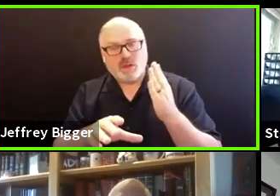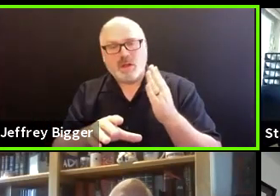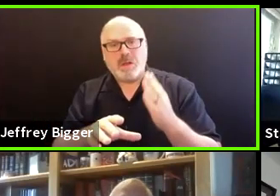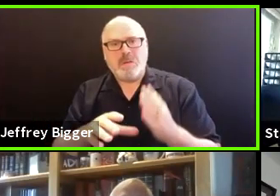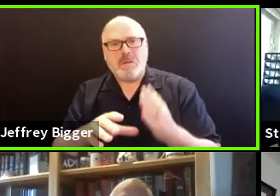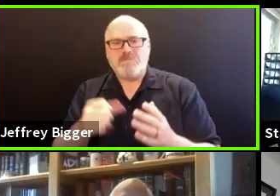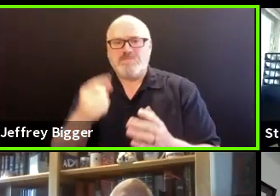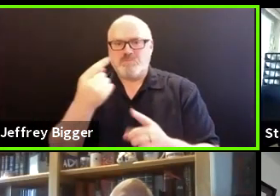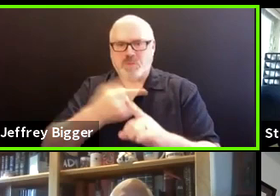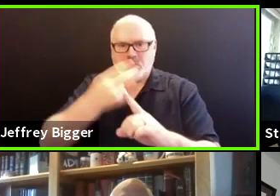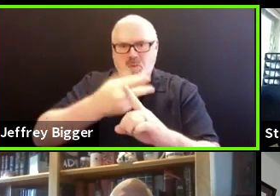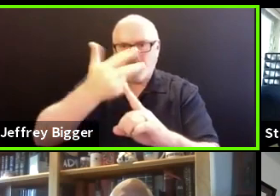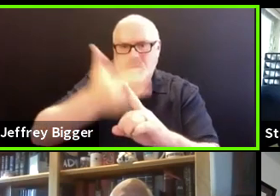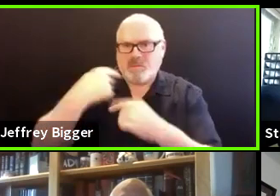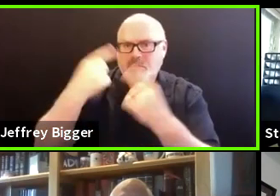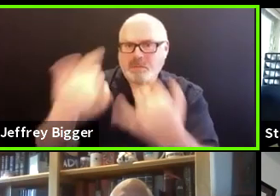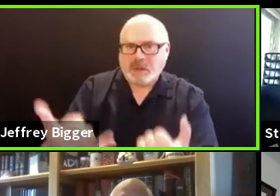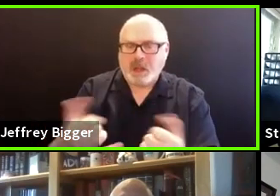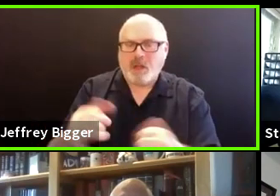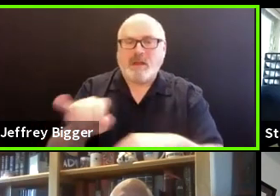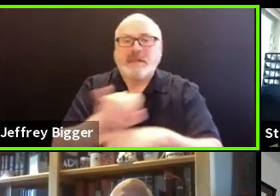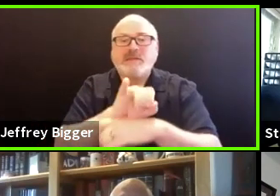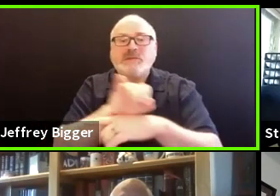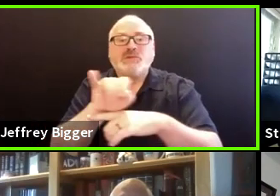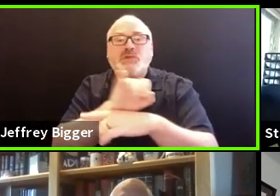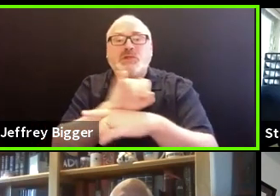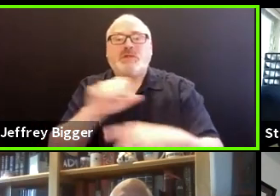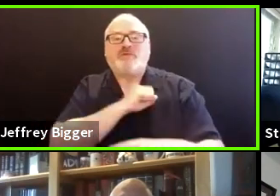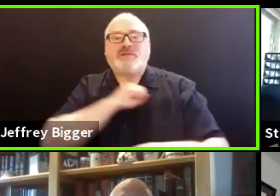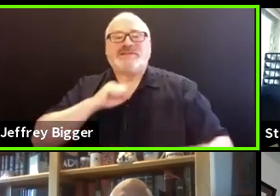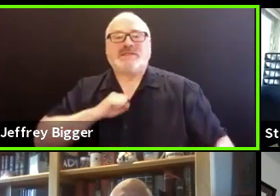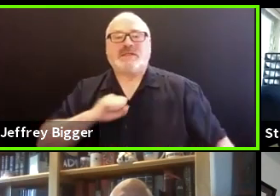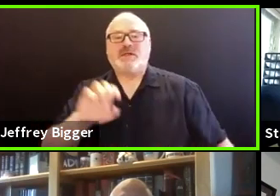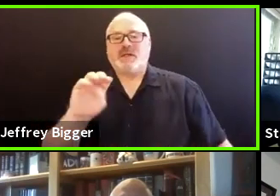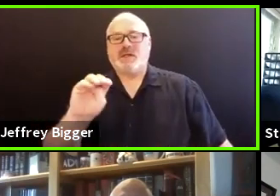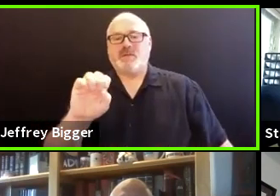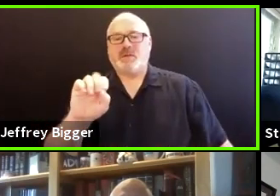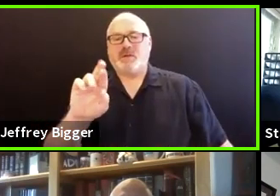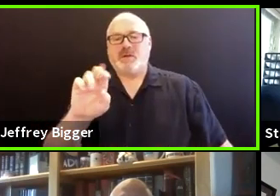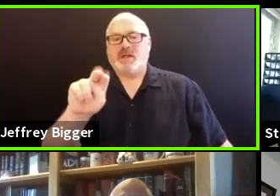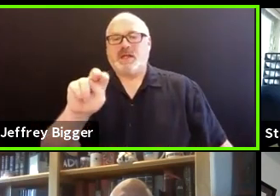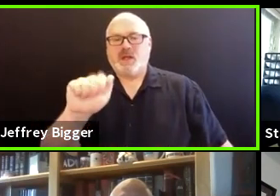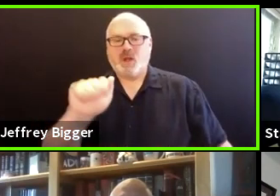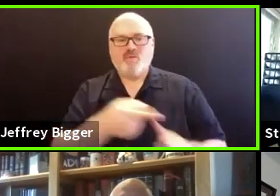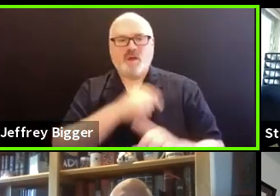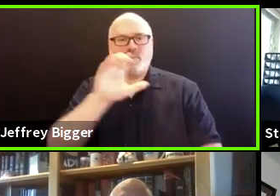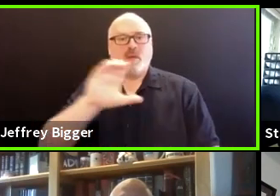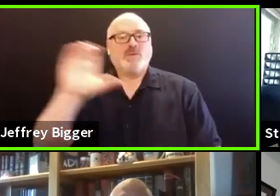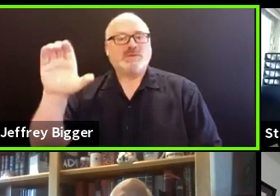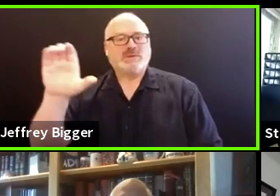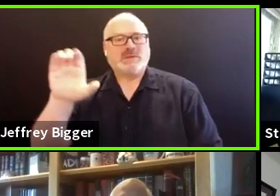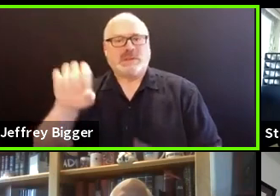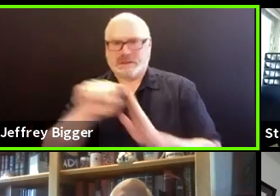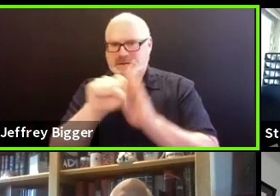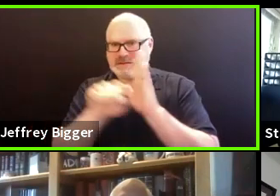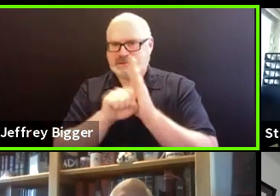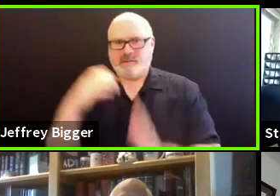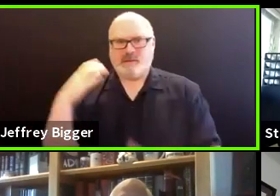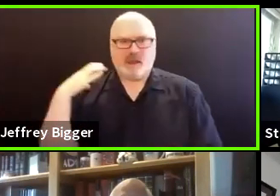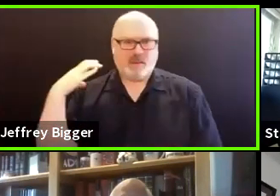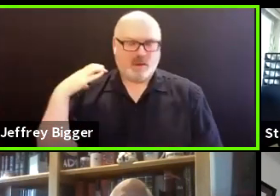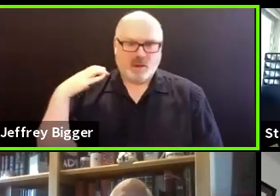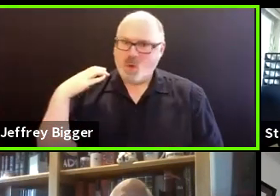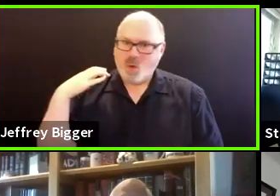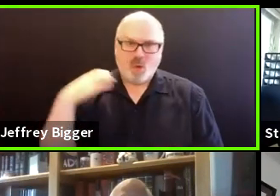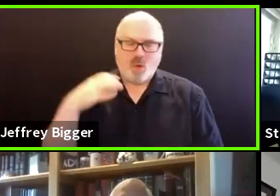several months interning for Senator Dominic Moreno of Commerce City at the state capitol. And I can't imagine what